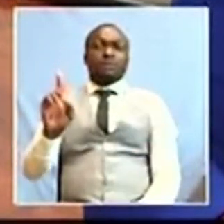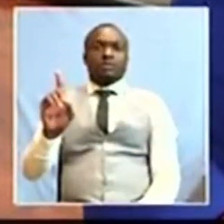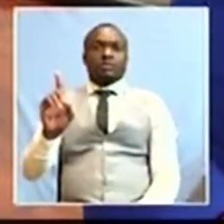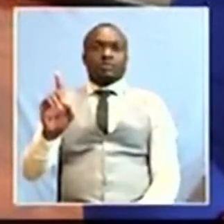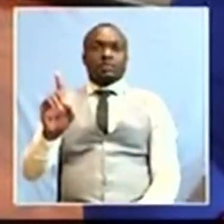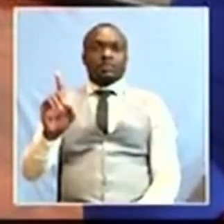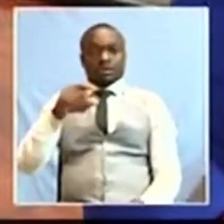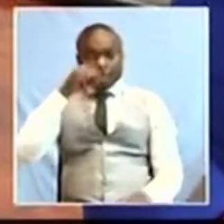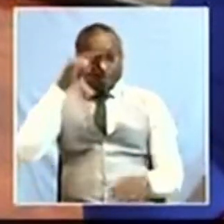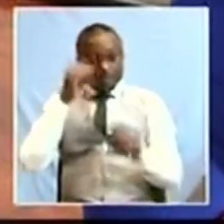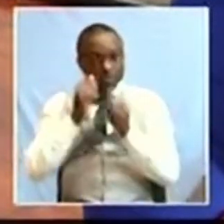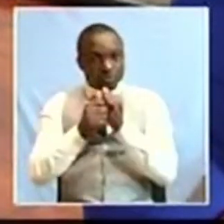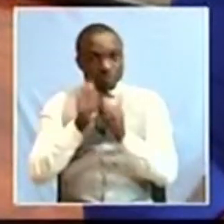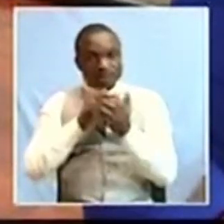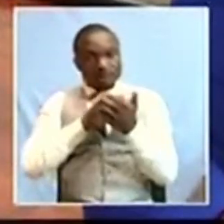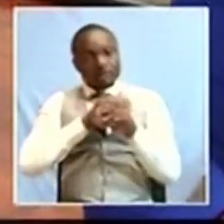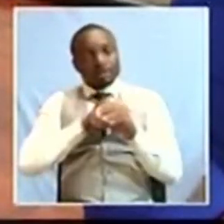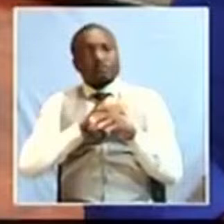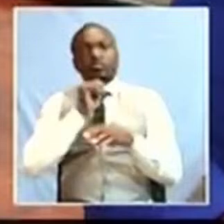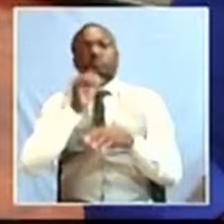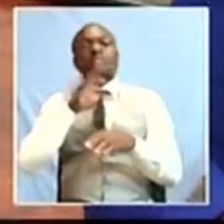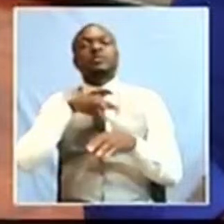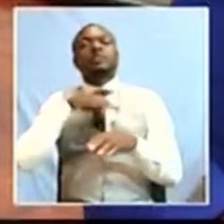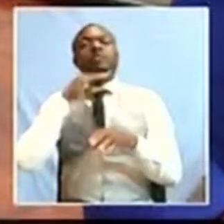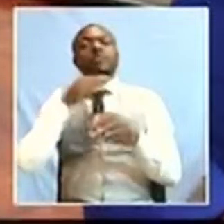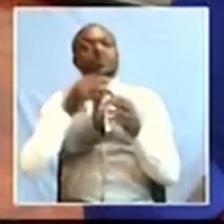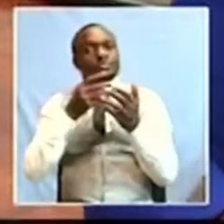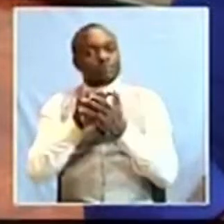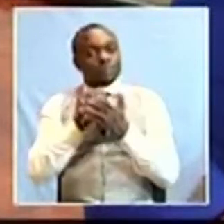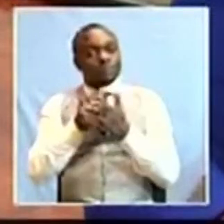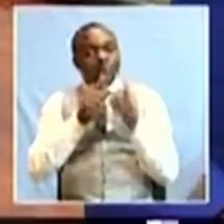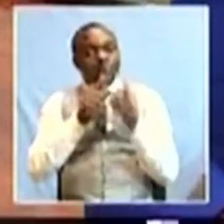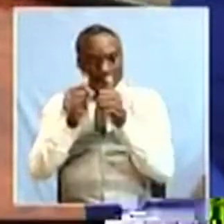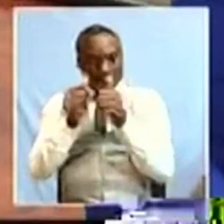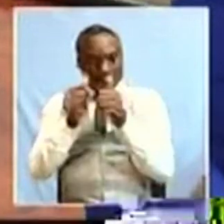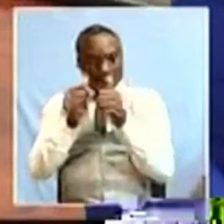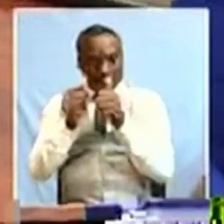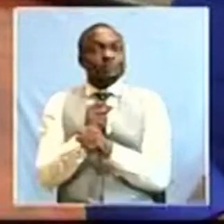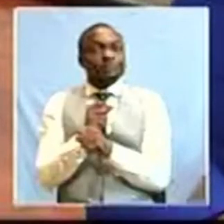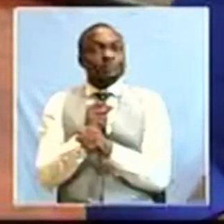to inadequate funds. Action taken: